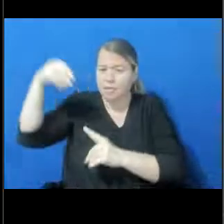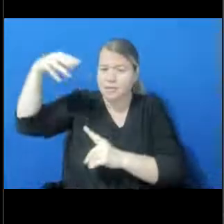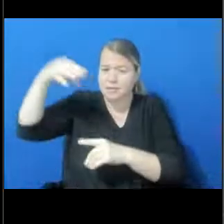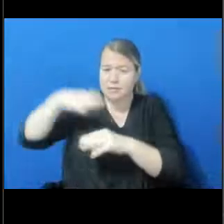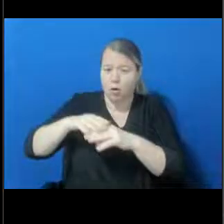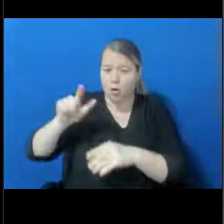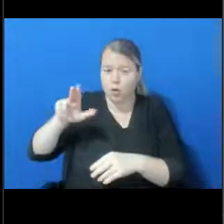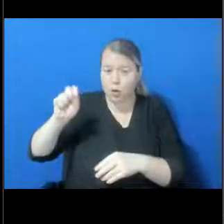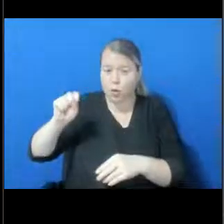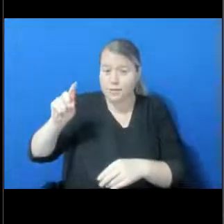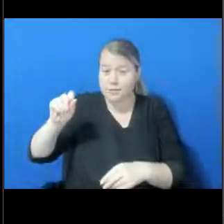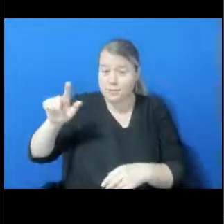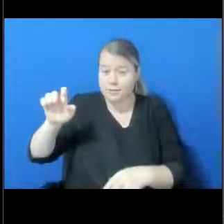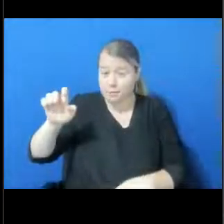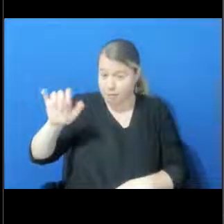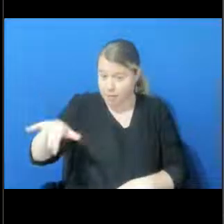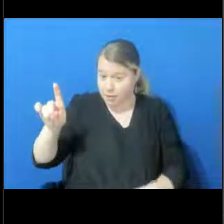Loisdale?